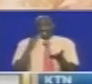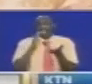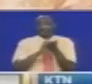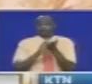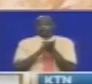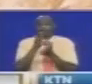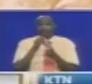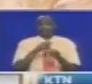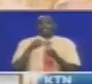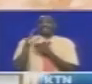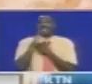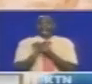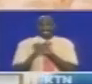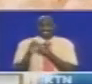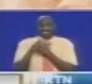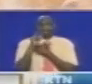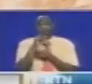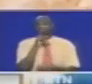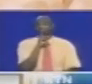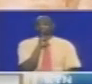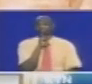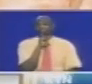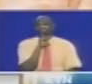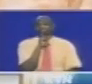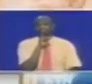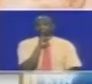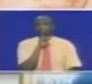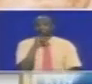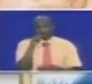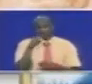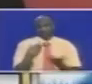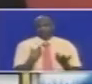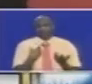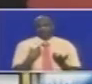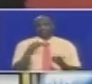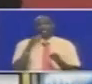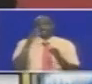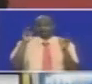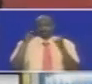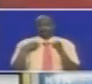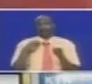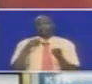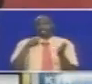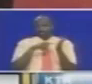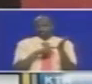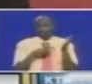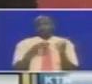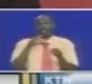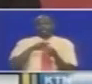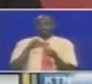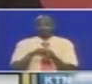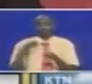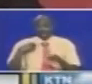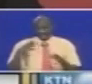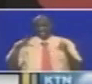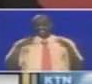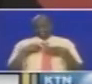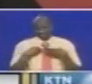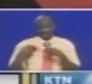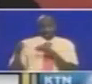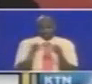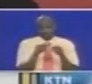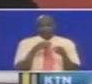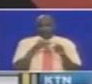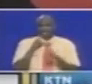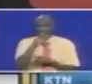the country has just kept quiet or shut up on issues of elections. We accepted and moved on. The